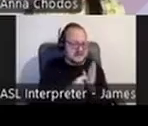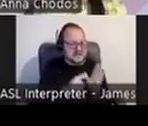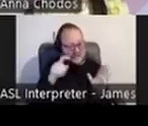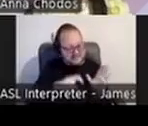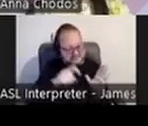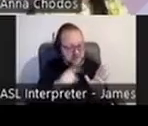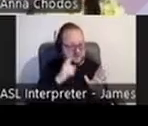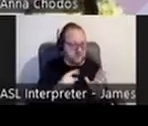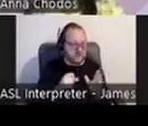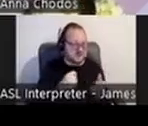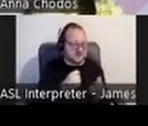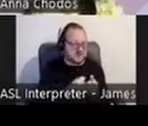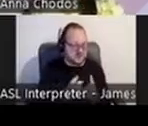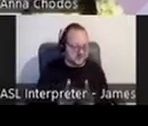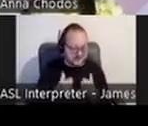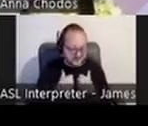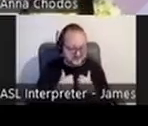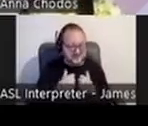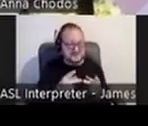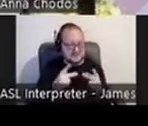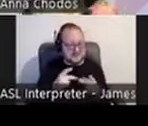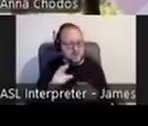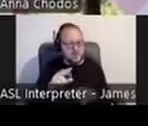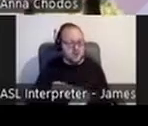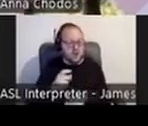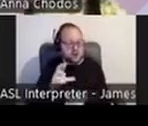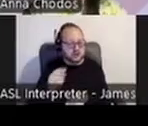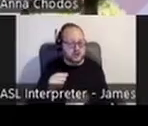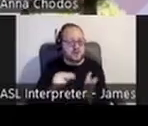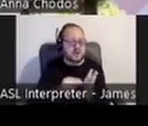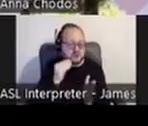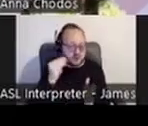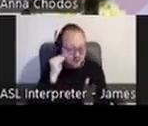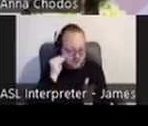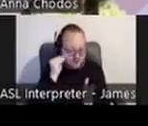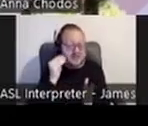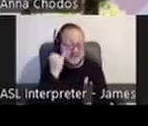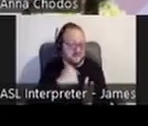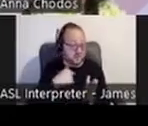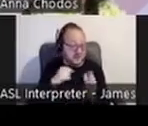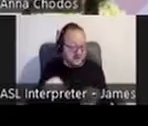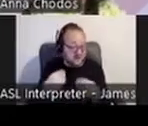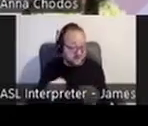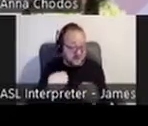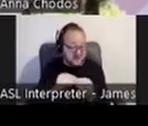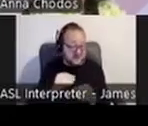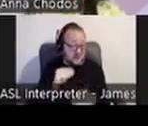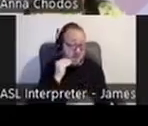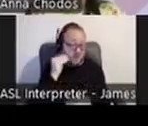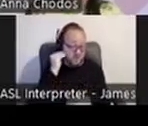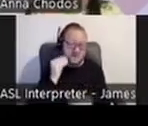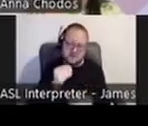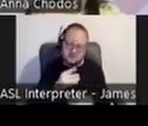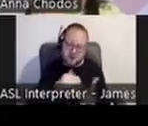home situation if we could provide that all in a home, which almost always you can, except for like ventilator exceptions or something like